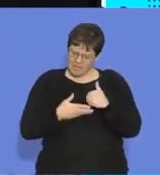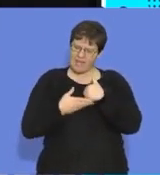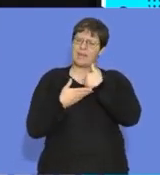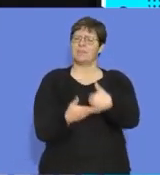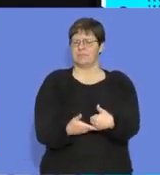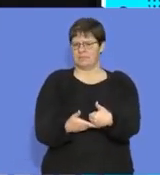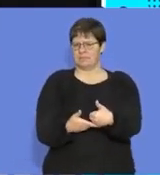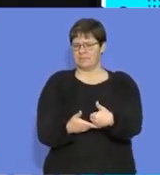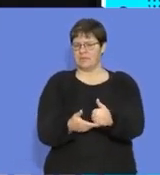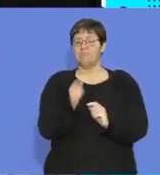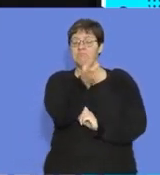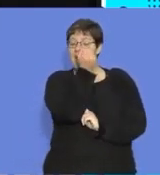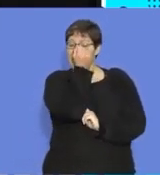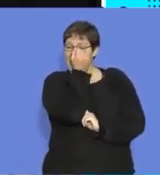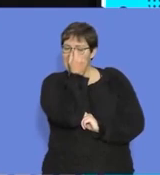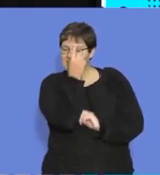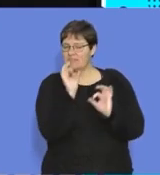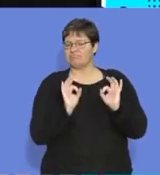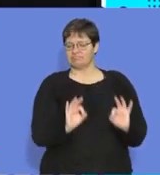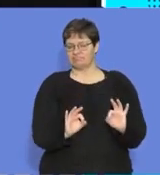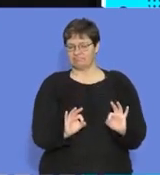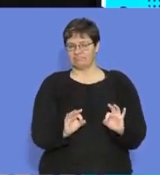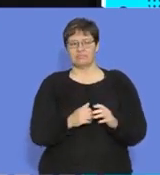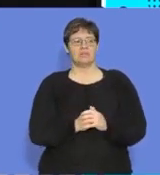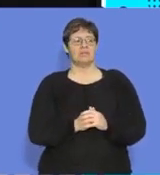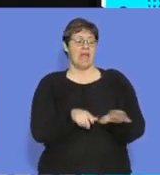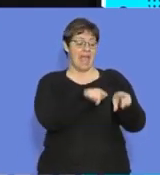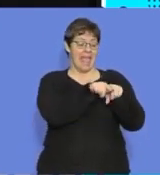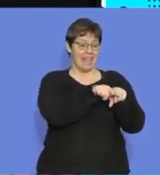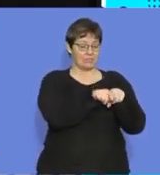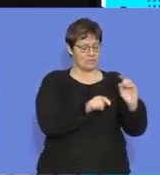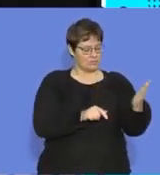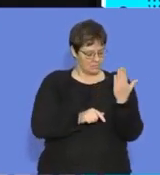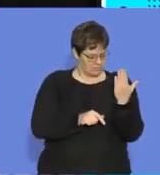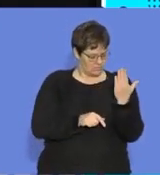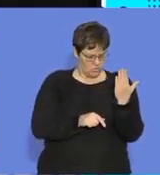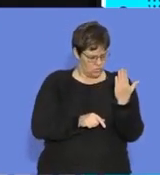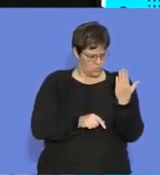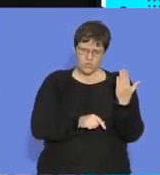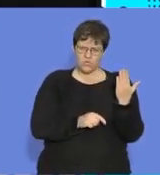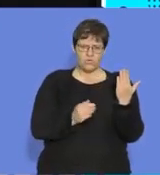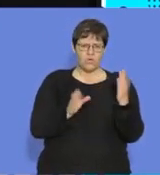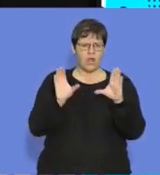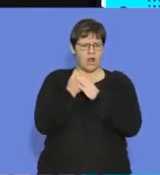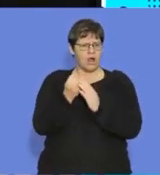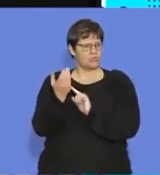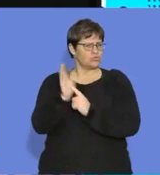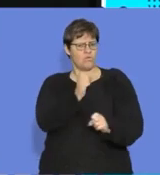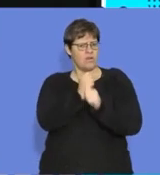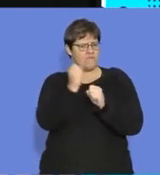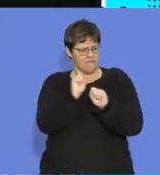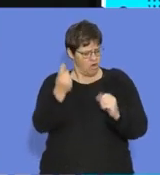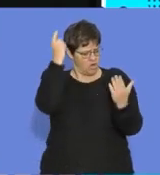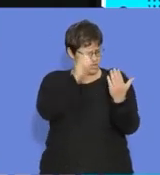to understand how to, if you are given an experiment that you've never seen before, how can you look at